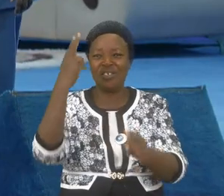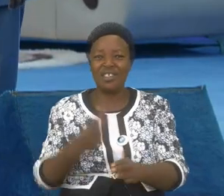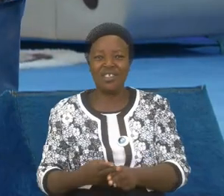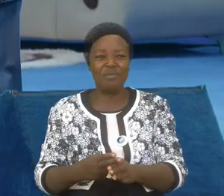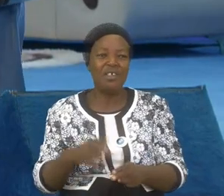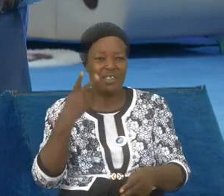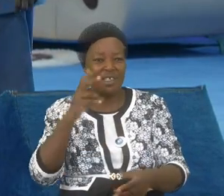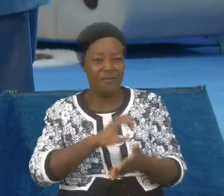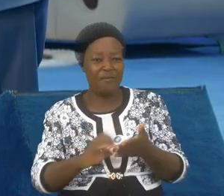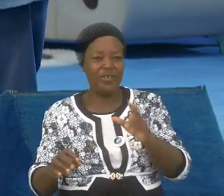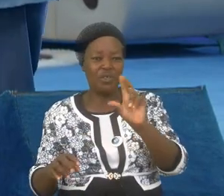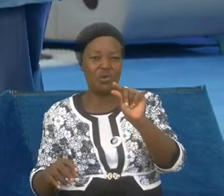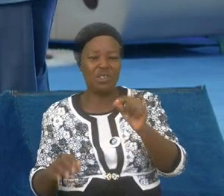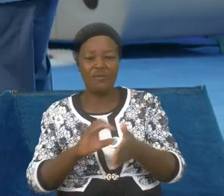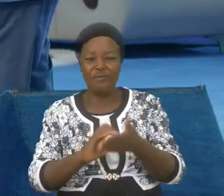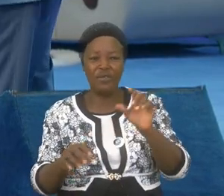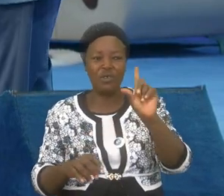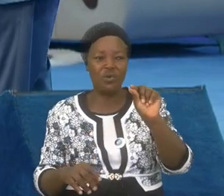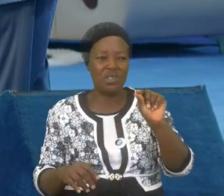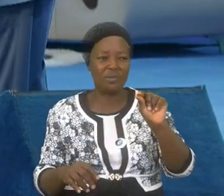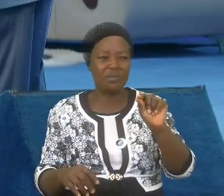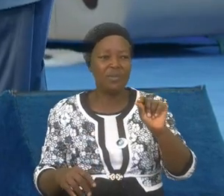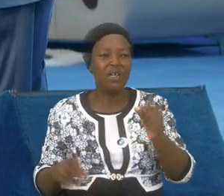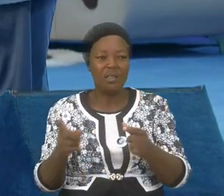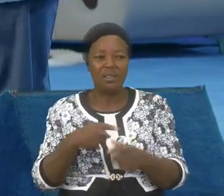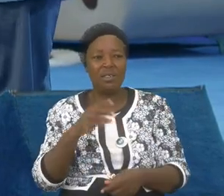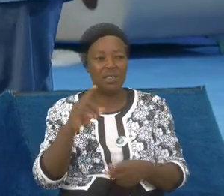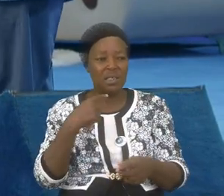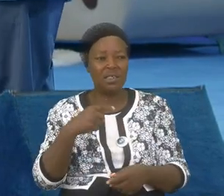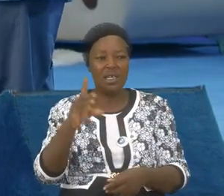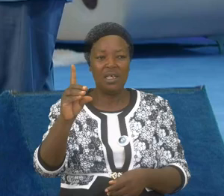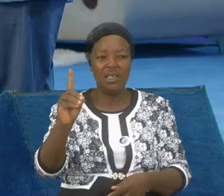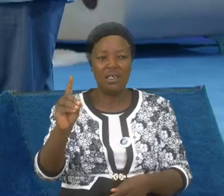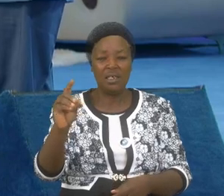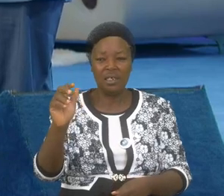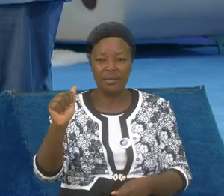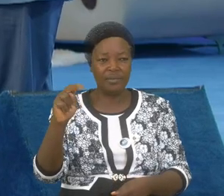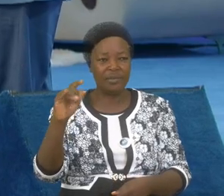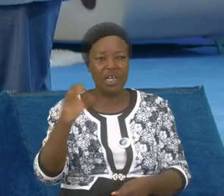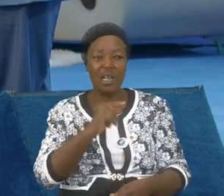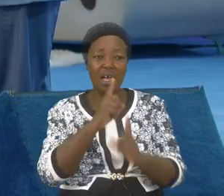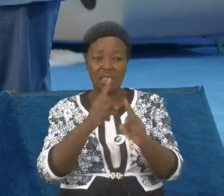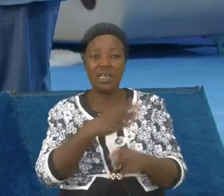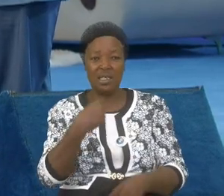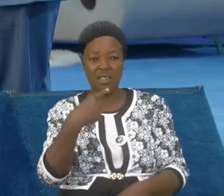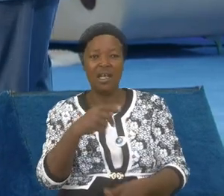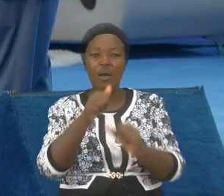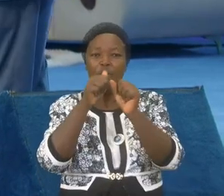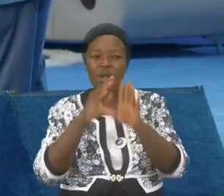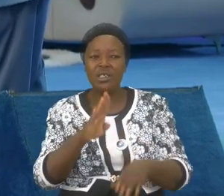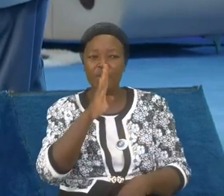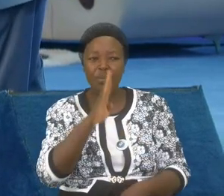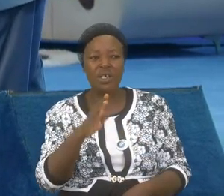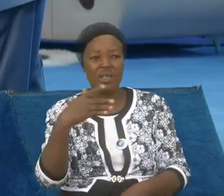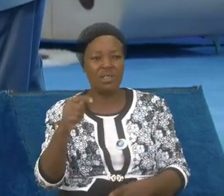Daniel answered and said, blessed be the name of God forever and ever,